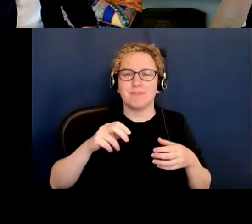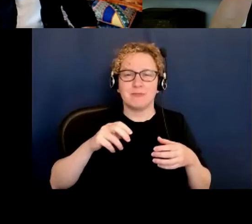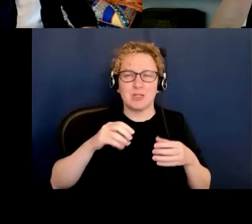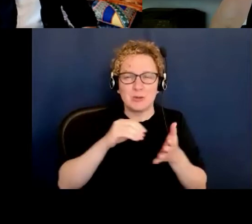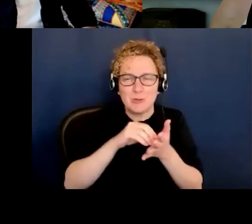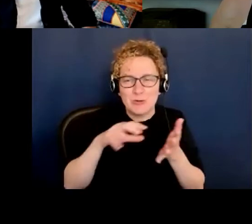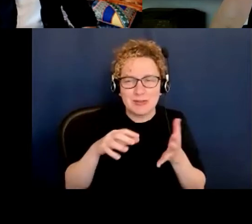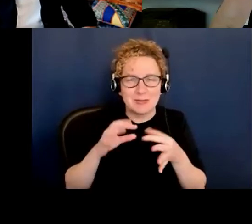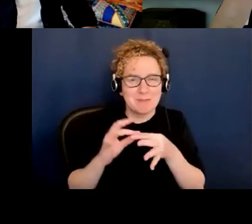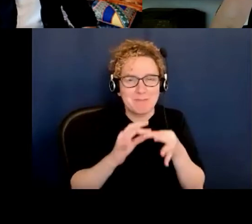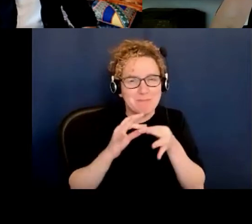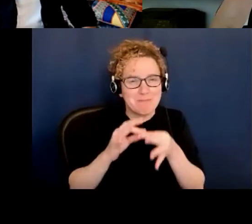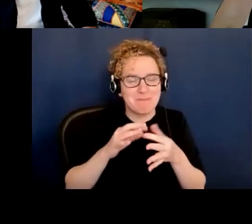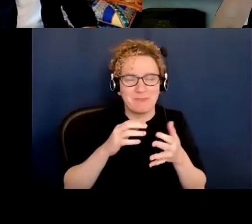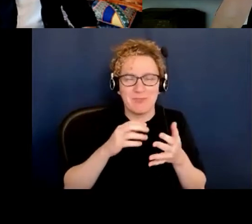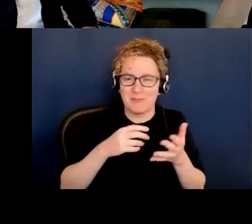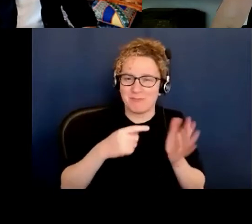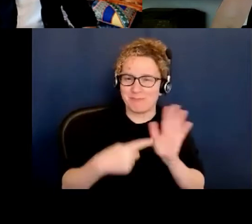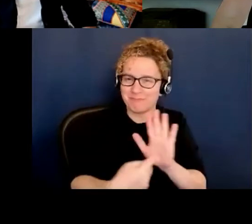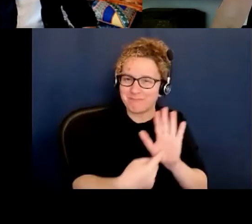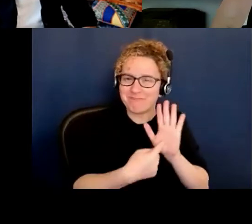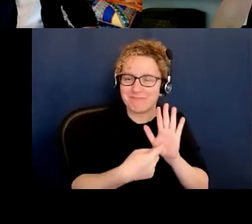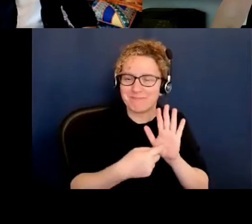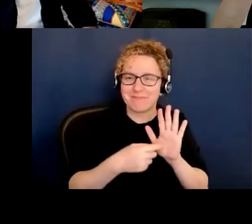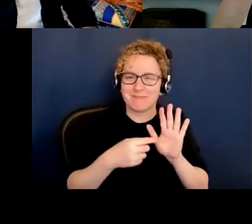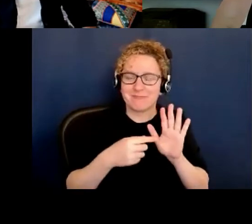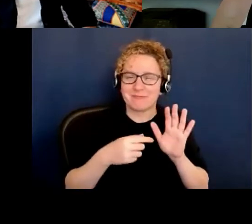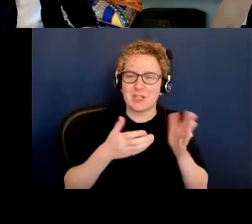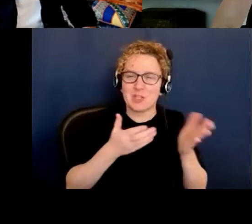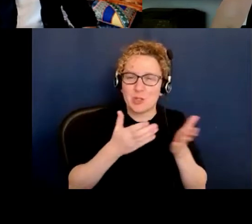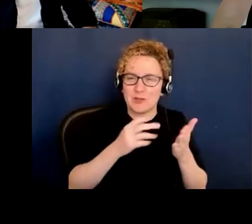she went back home to her region of